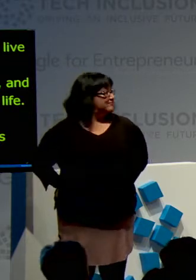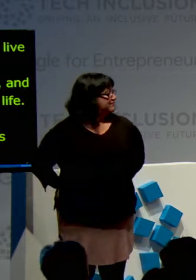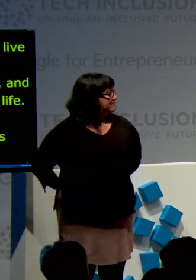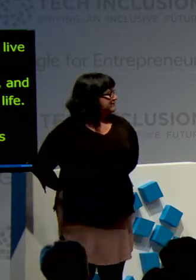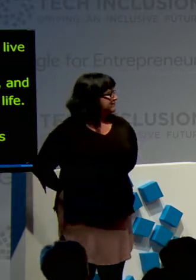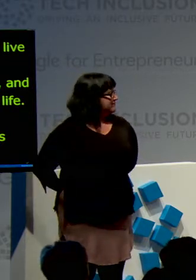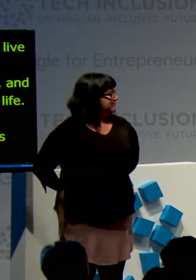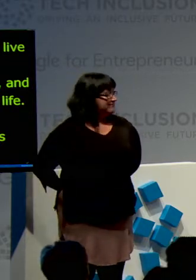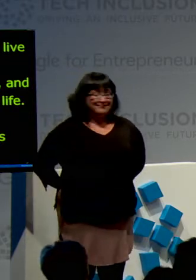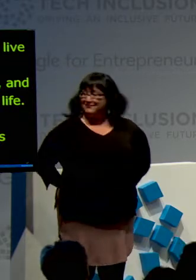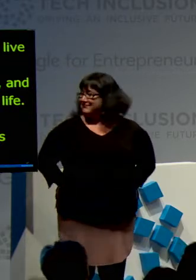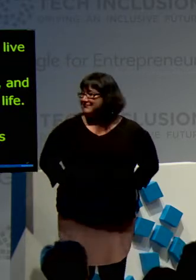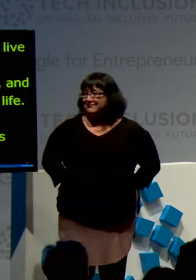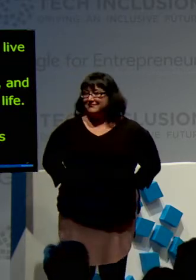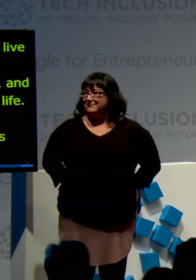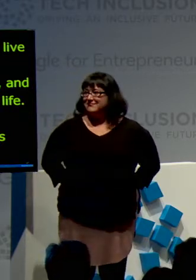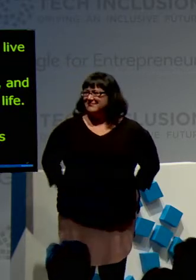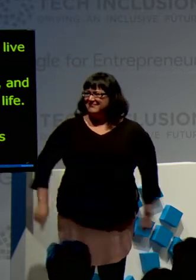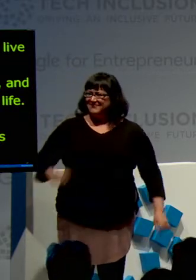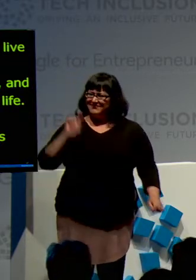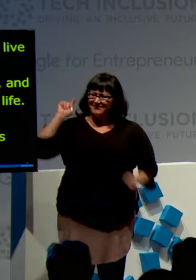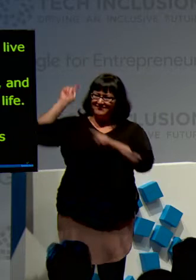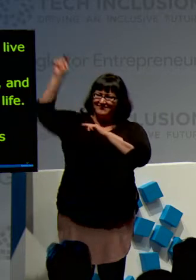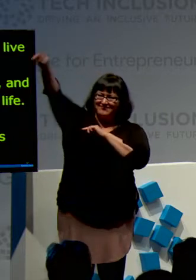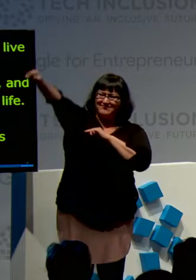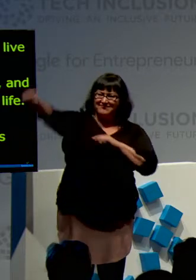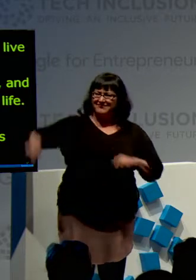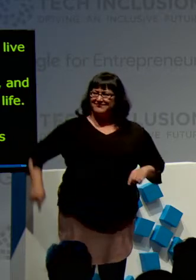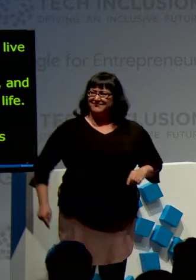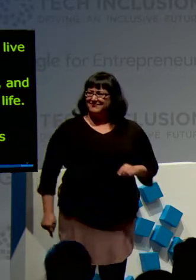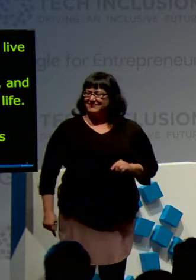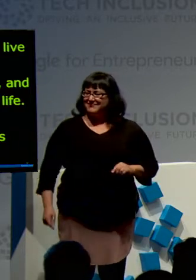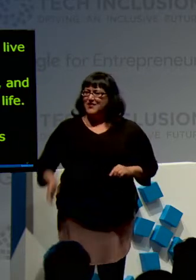Yes. In the back?